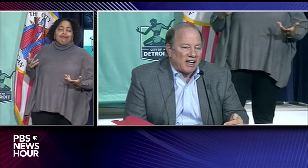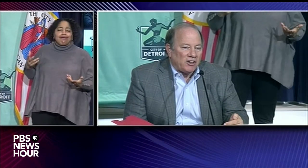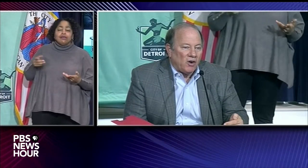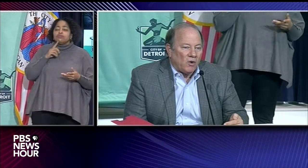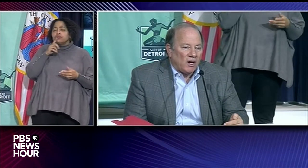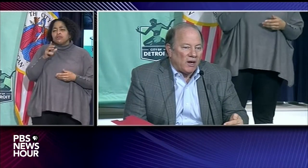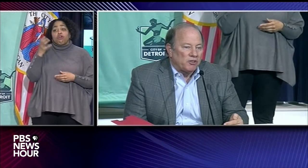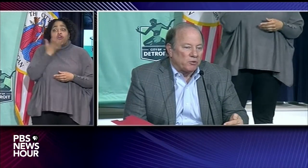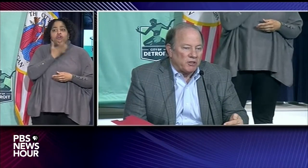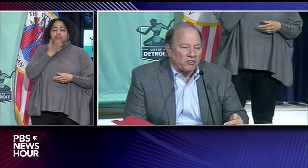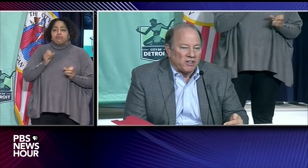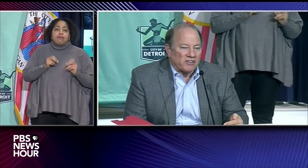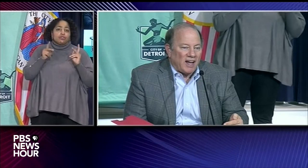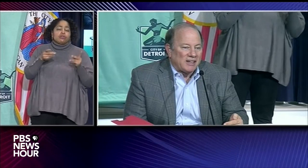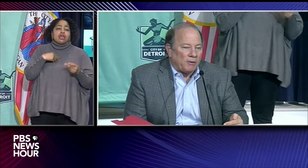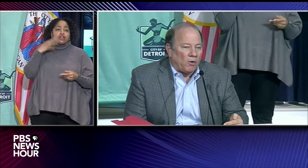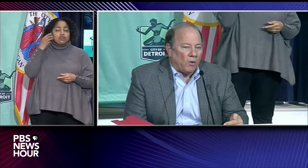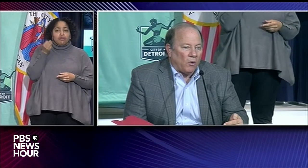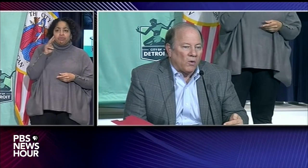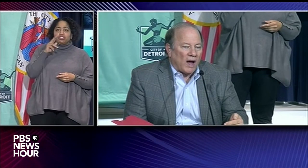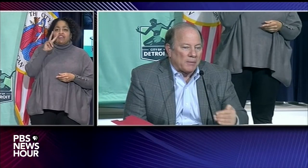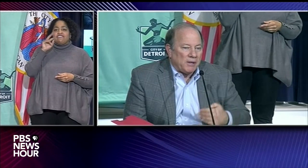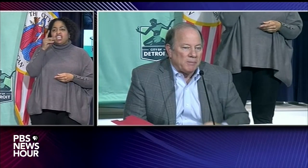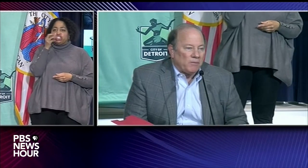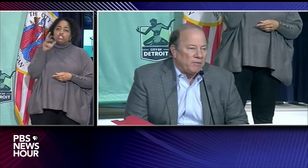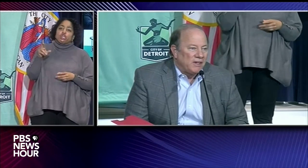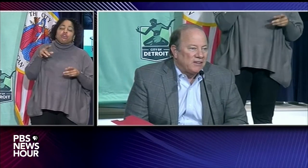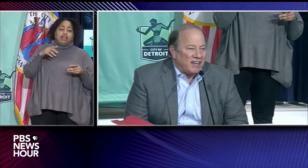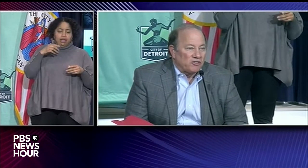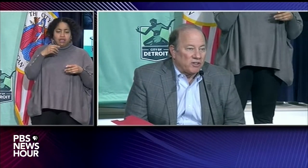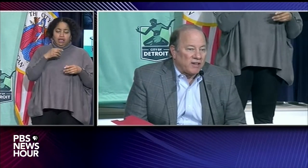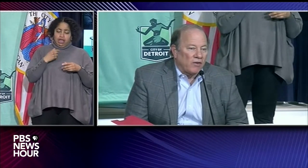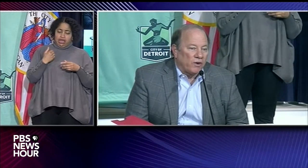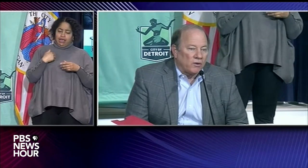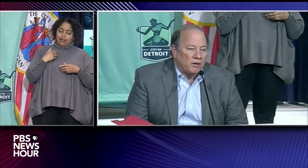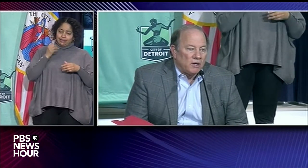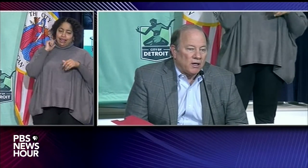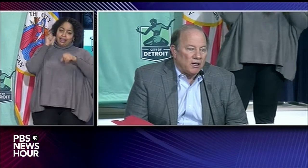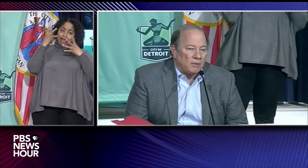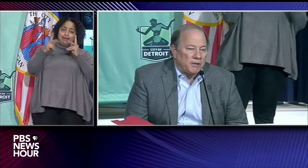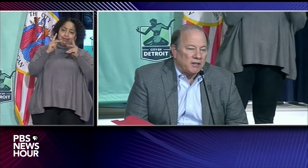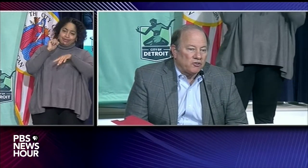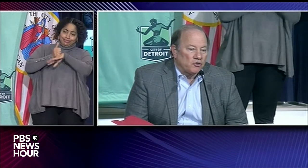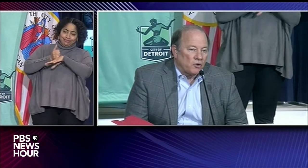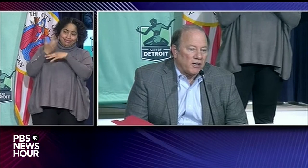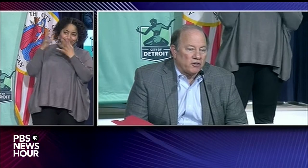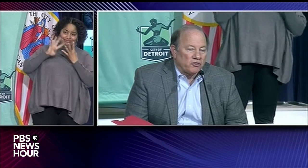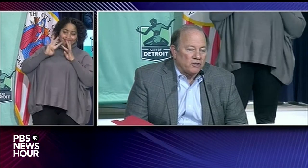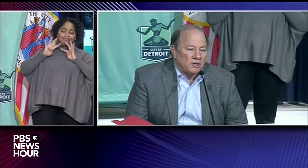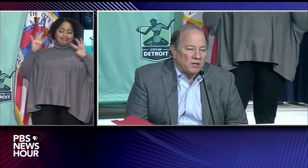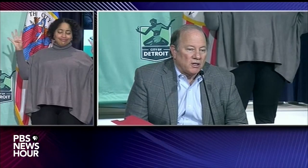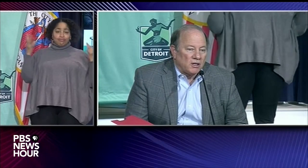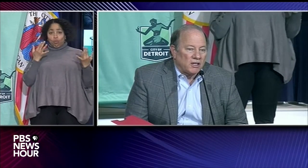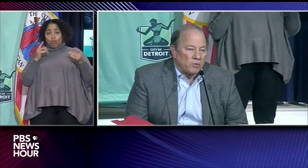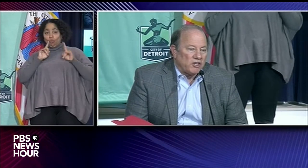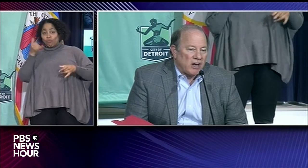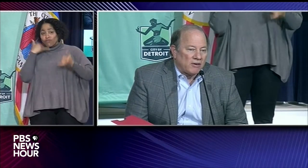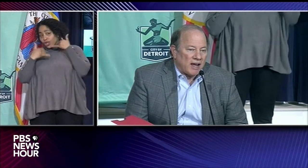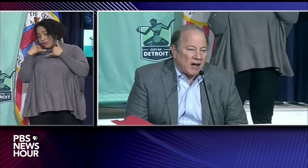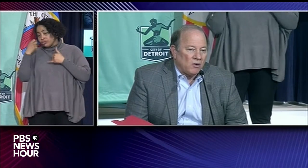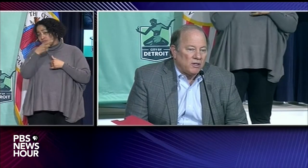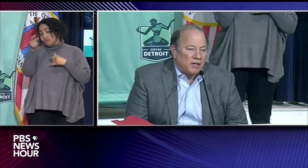And I know Mr. Pisker has lined up a whole lot of people to answer the telephone because Detroiters could